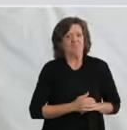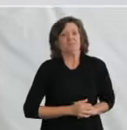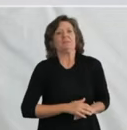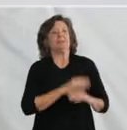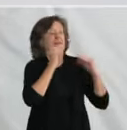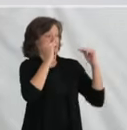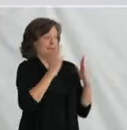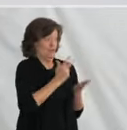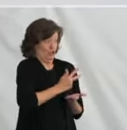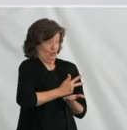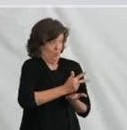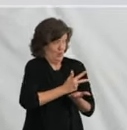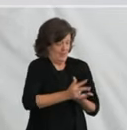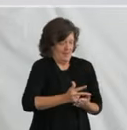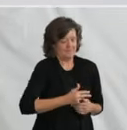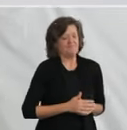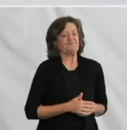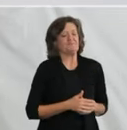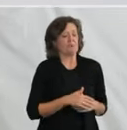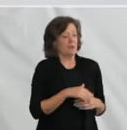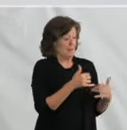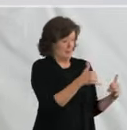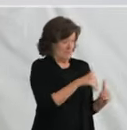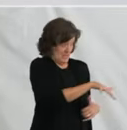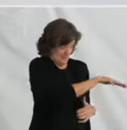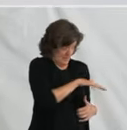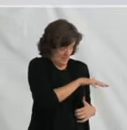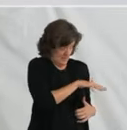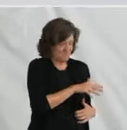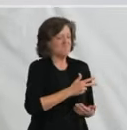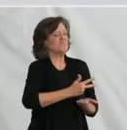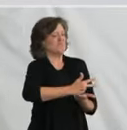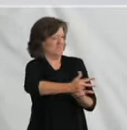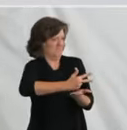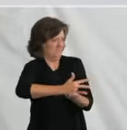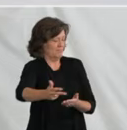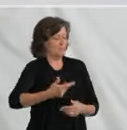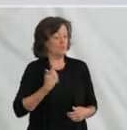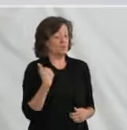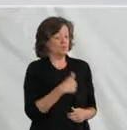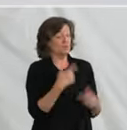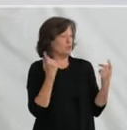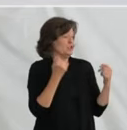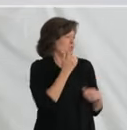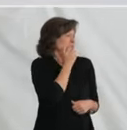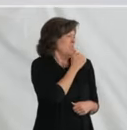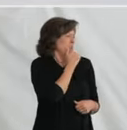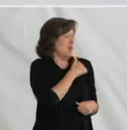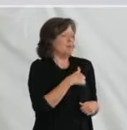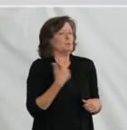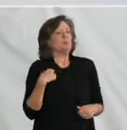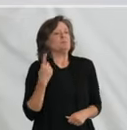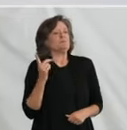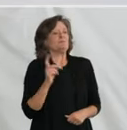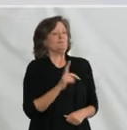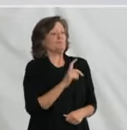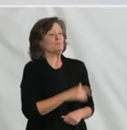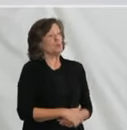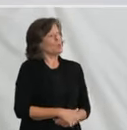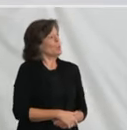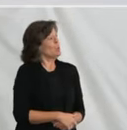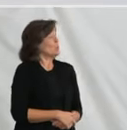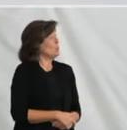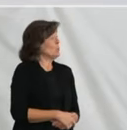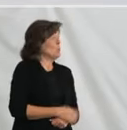during recess, we'd walk out to the edge of the playground. We'd be like, we'd whistle. Because if you whistle, nobody knows you're up